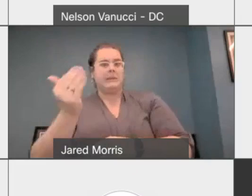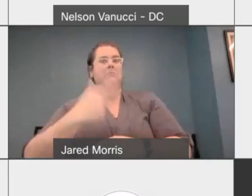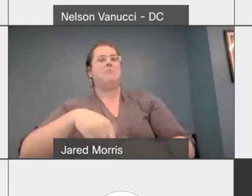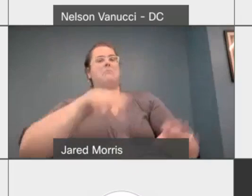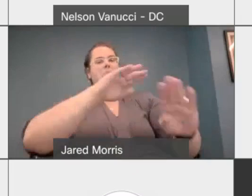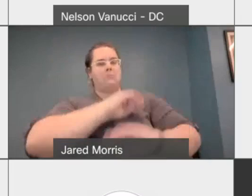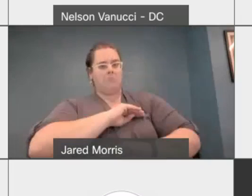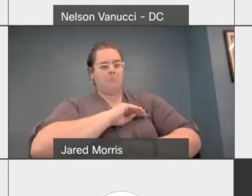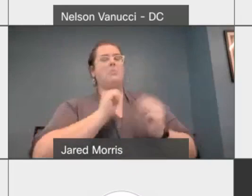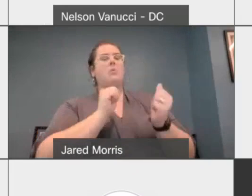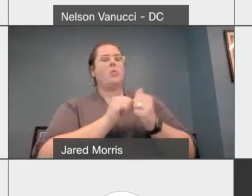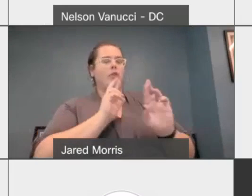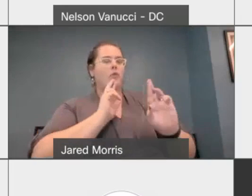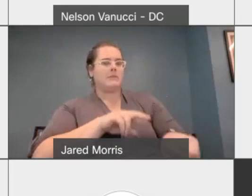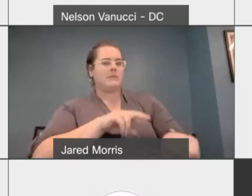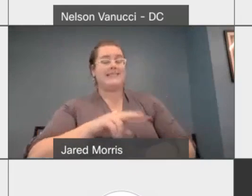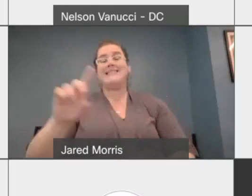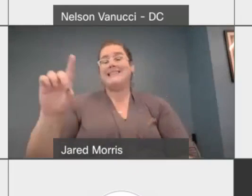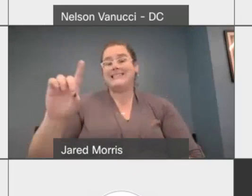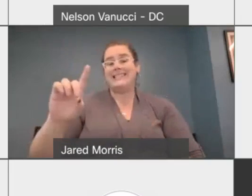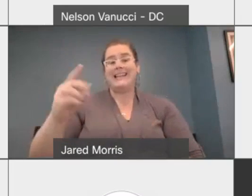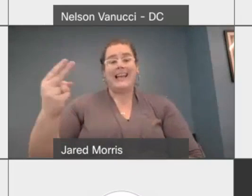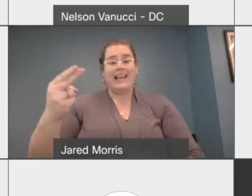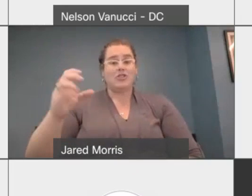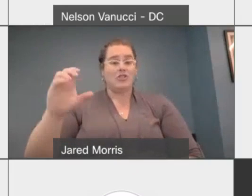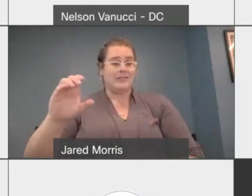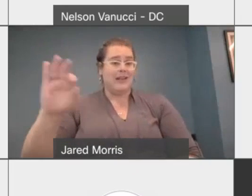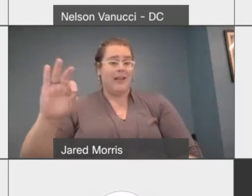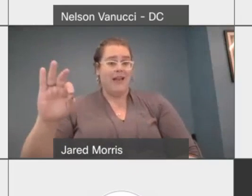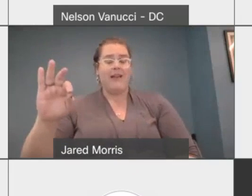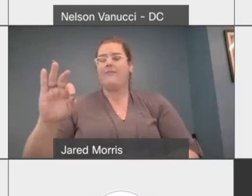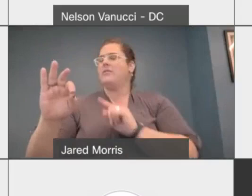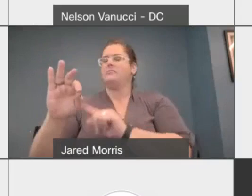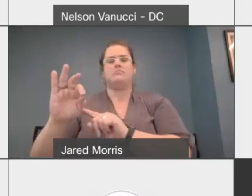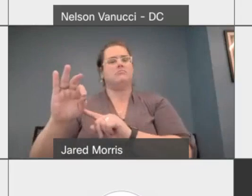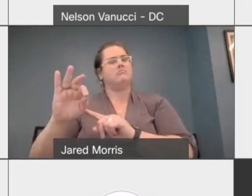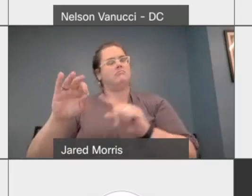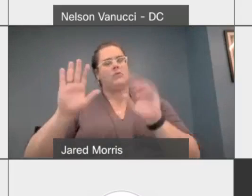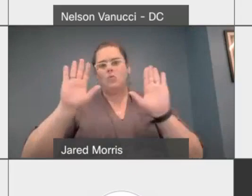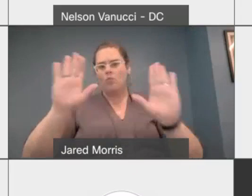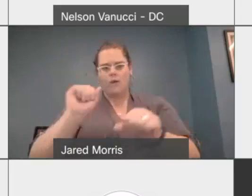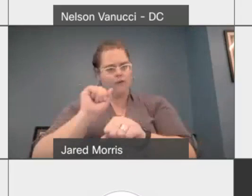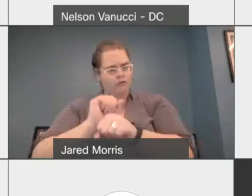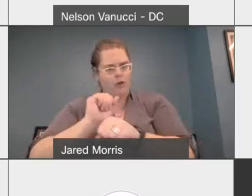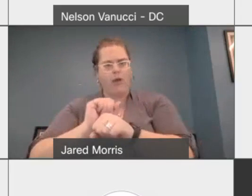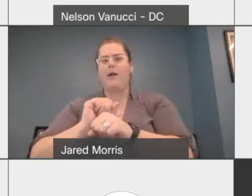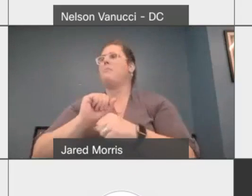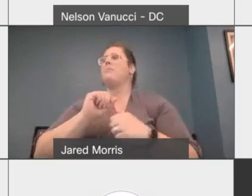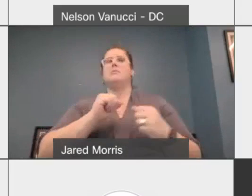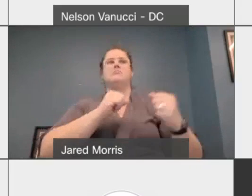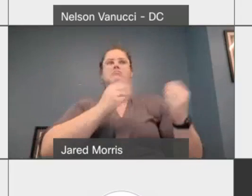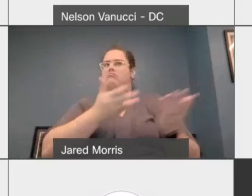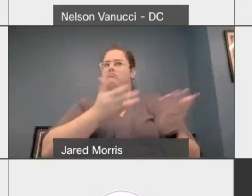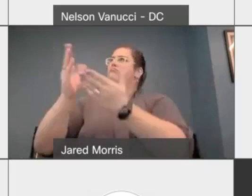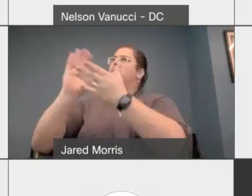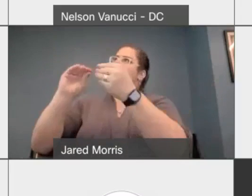DHCF. Literally did an excellent job of conveying the concerns to CMS, as well